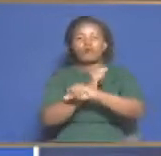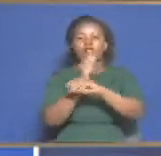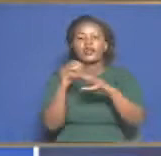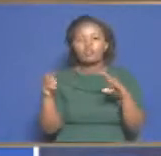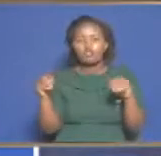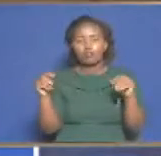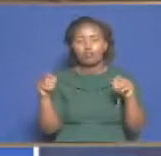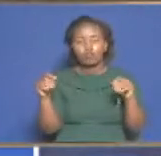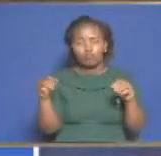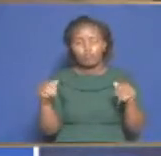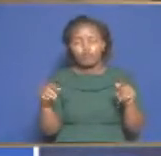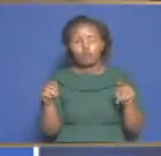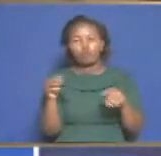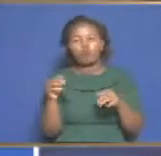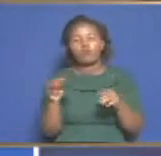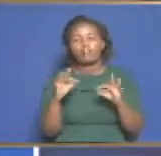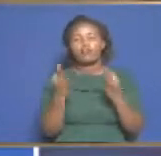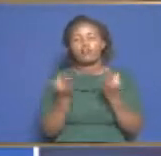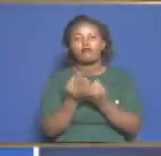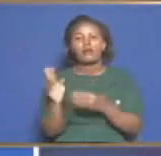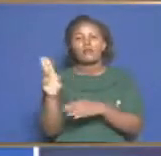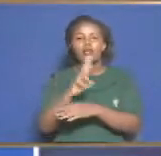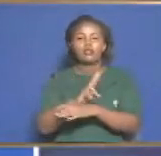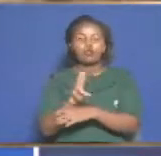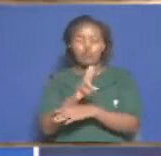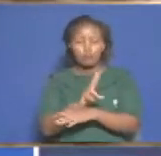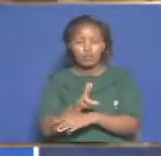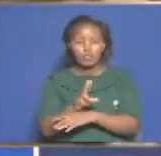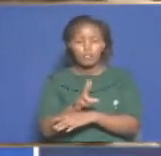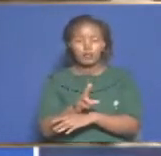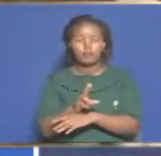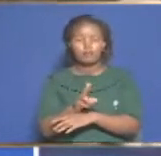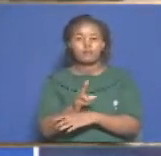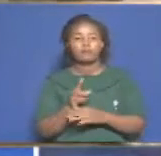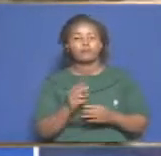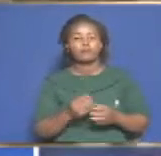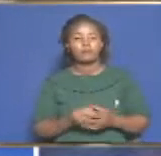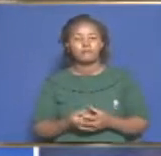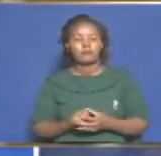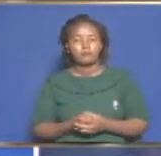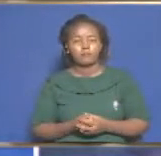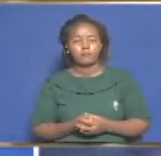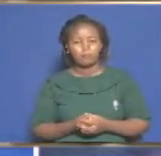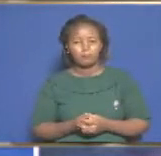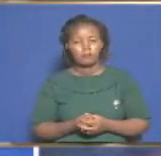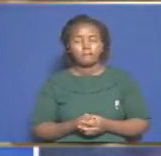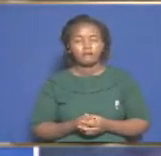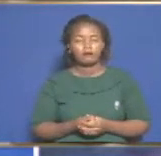rainwater for domestic use. Reporting for Channel One News, I'm Jackie Wambiru.